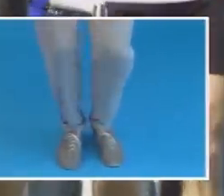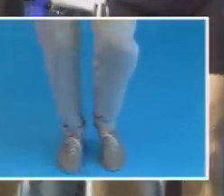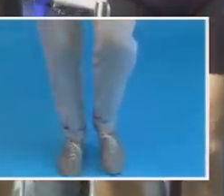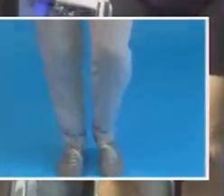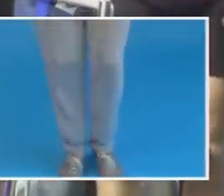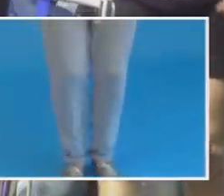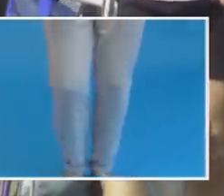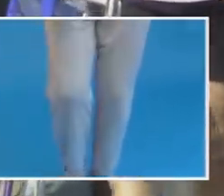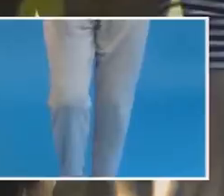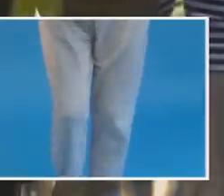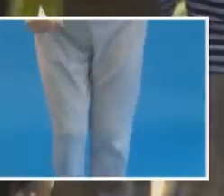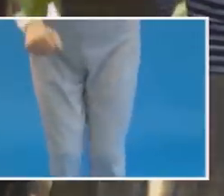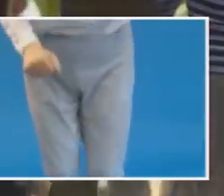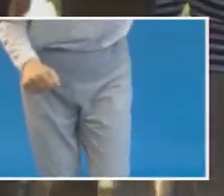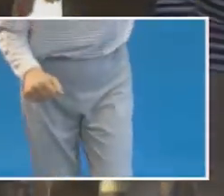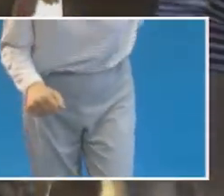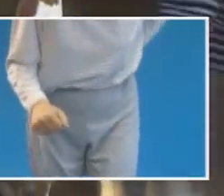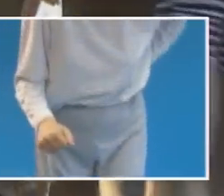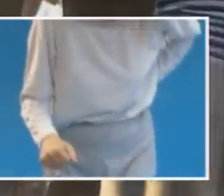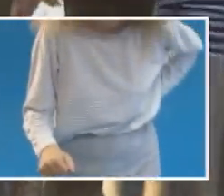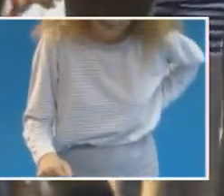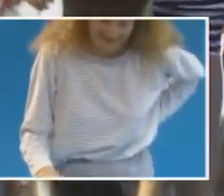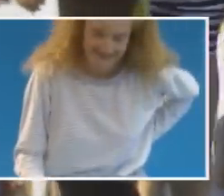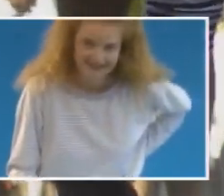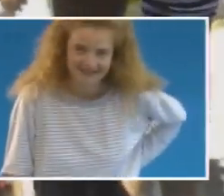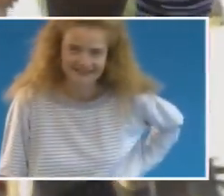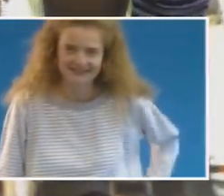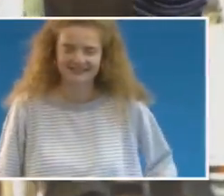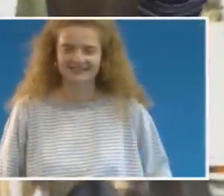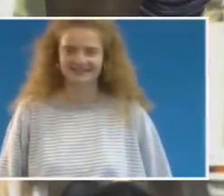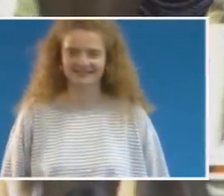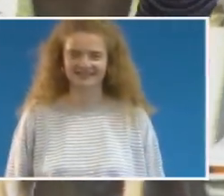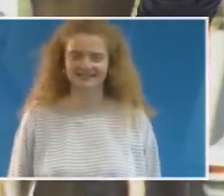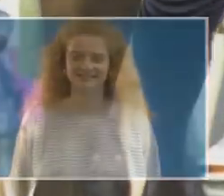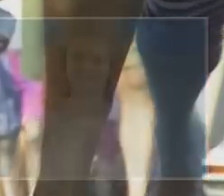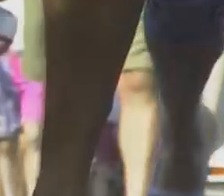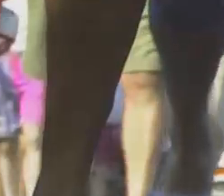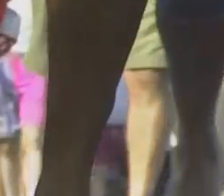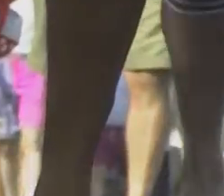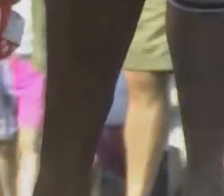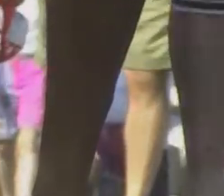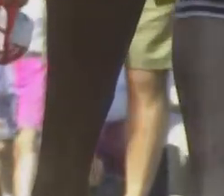along so slowly like a bent old man?